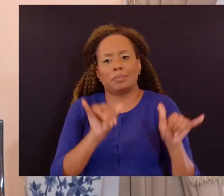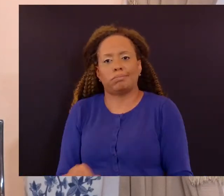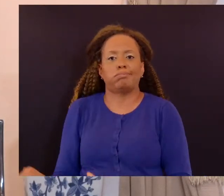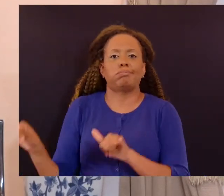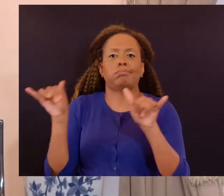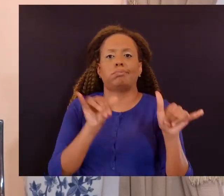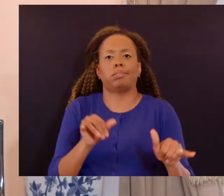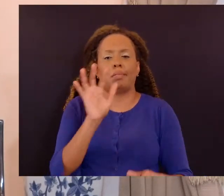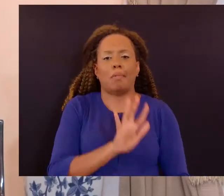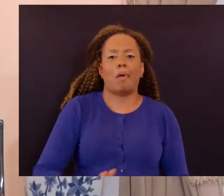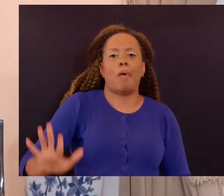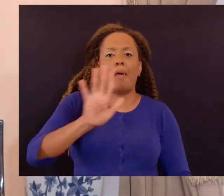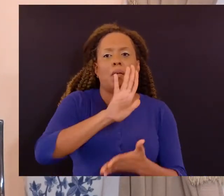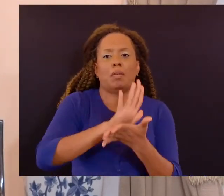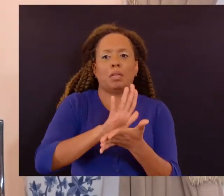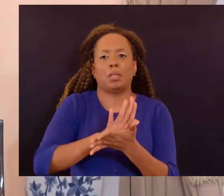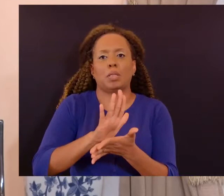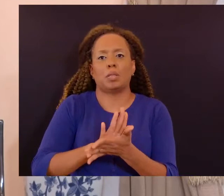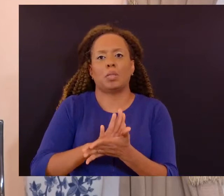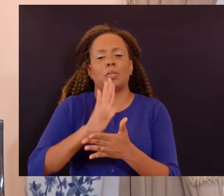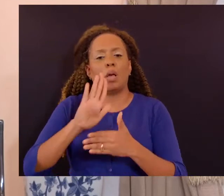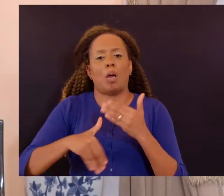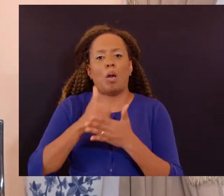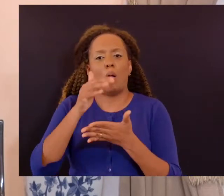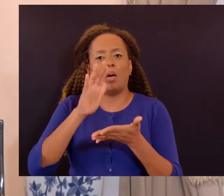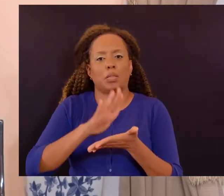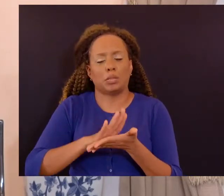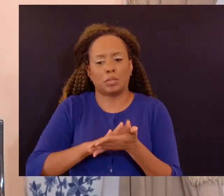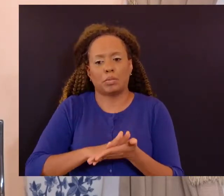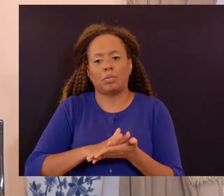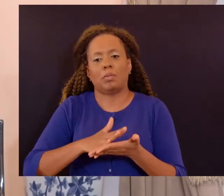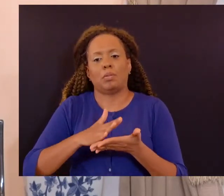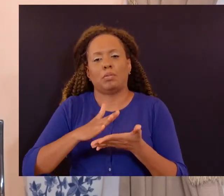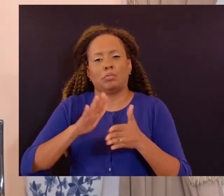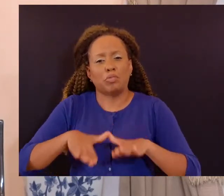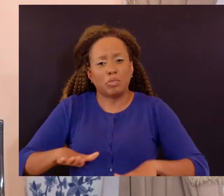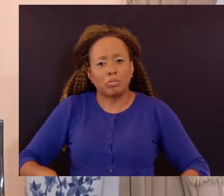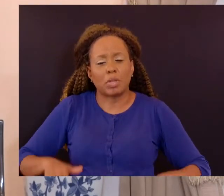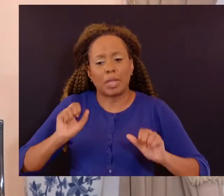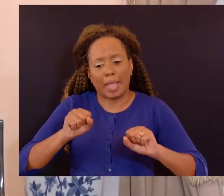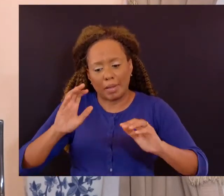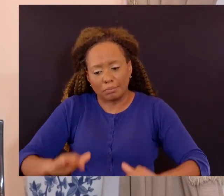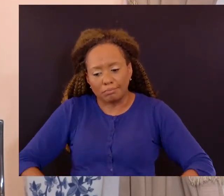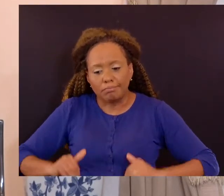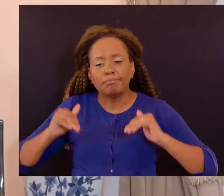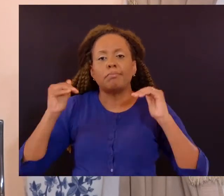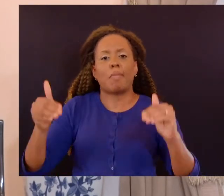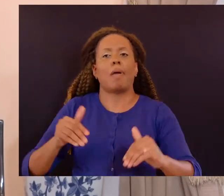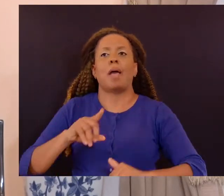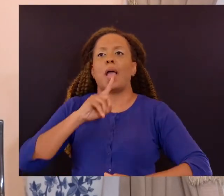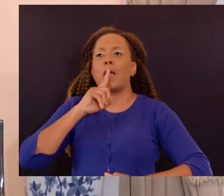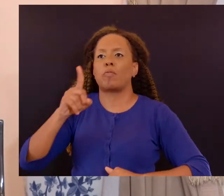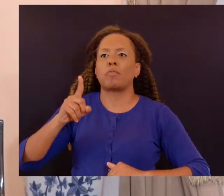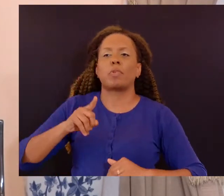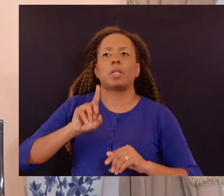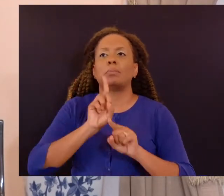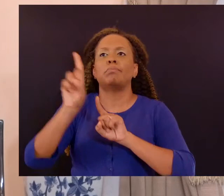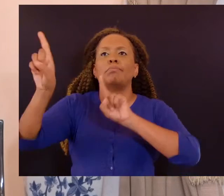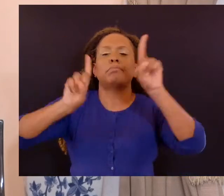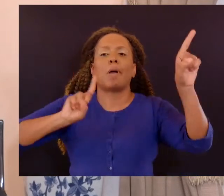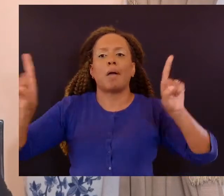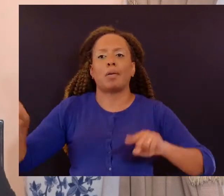standard that we bring our children to a level where they can compete globally and certainly be productive citizens as